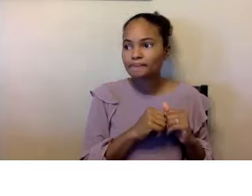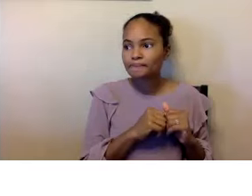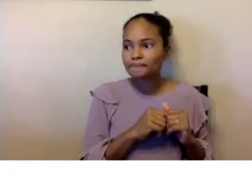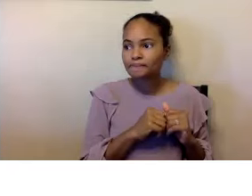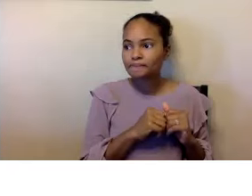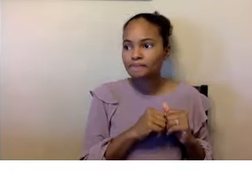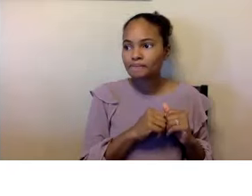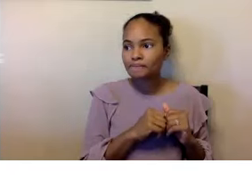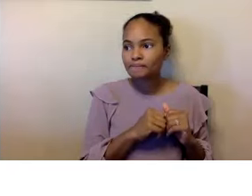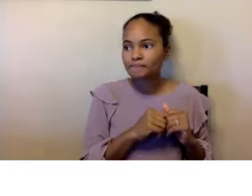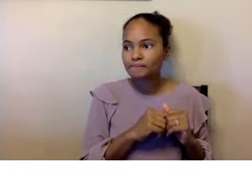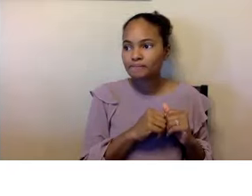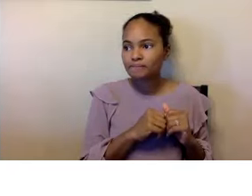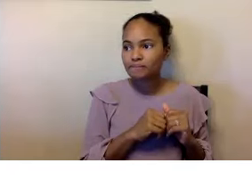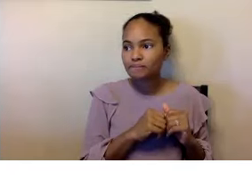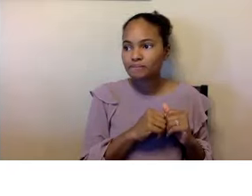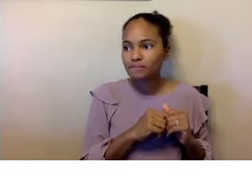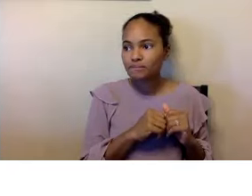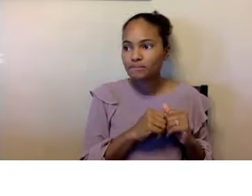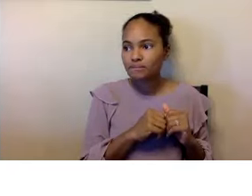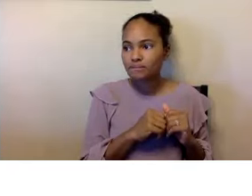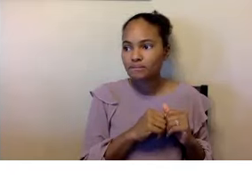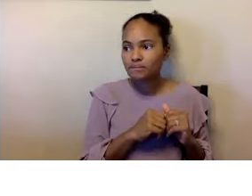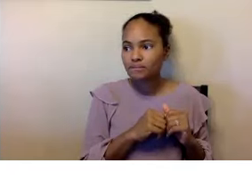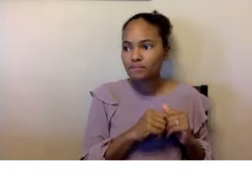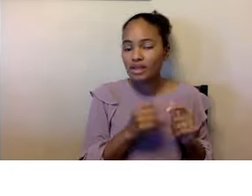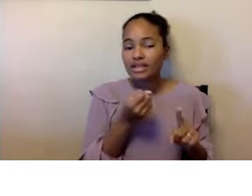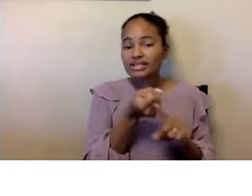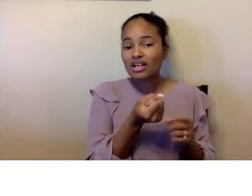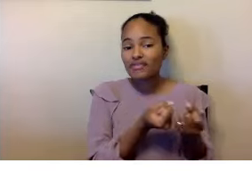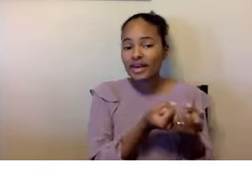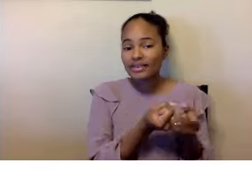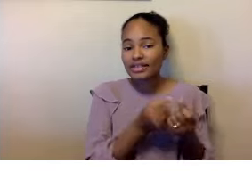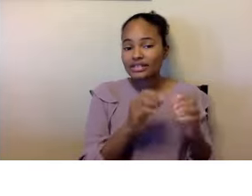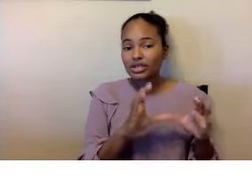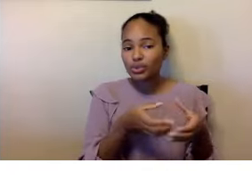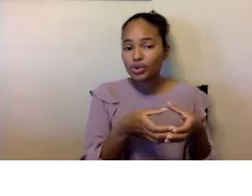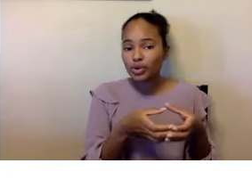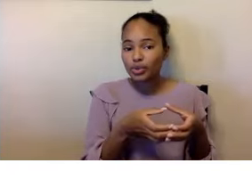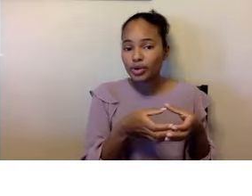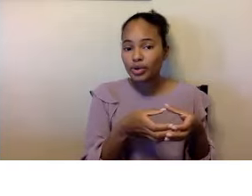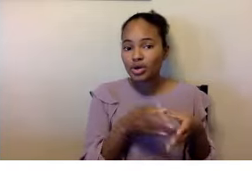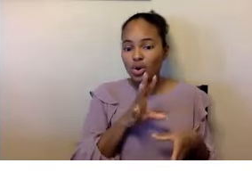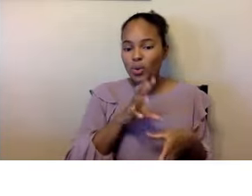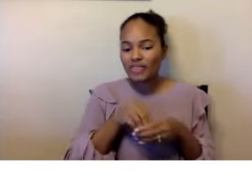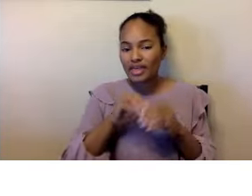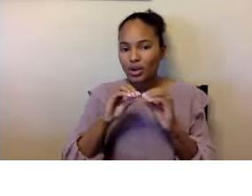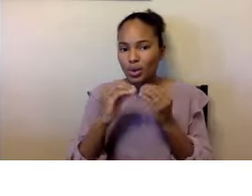whether it's a standalone self-advocacy group or a self-advocacy group within organizations like the